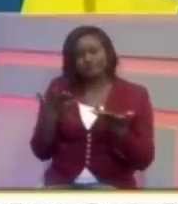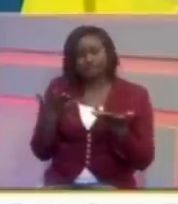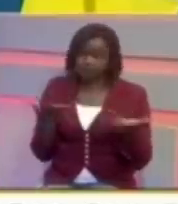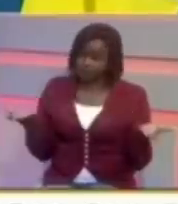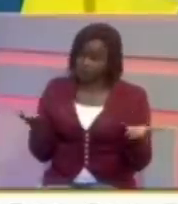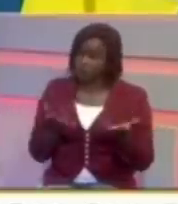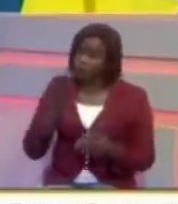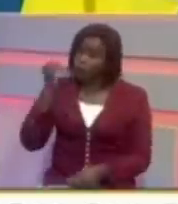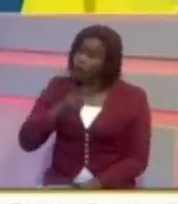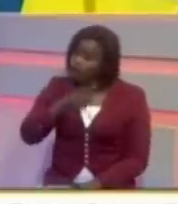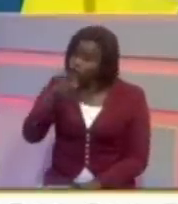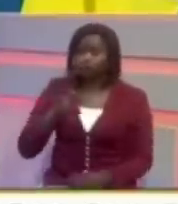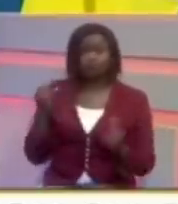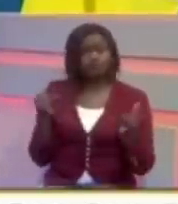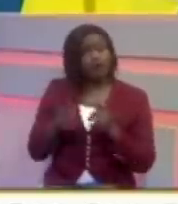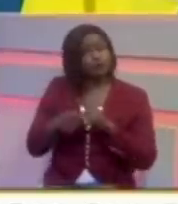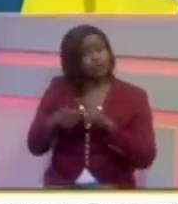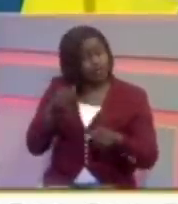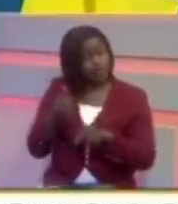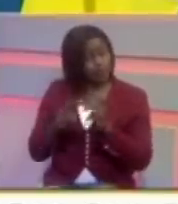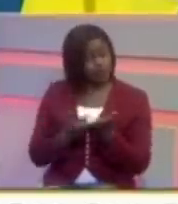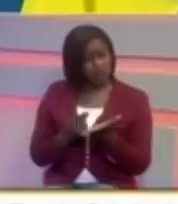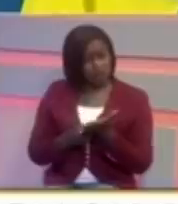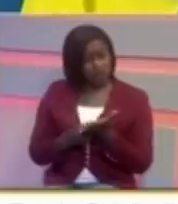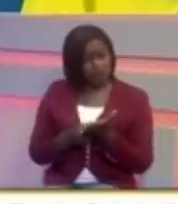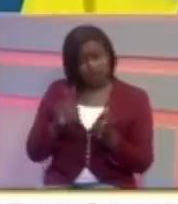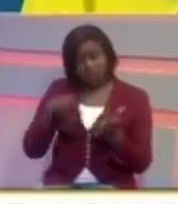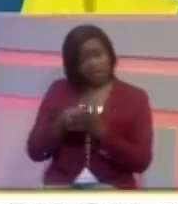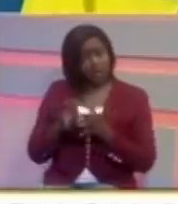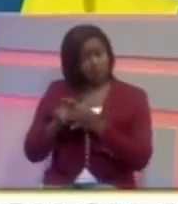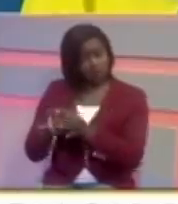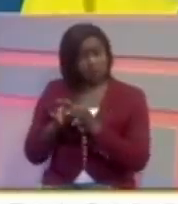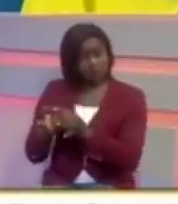Because you are trying to kill Ugandans by not cooperating with